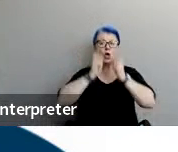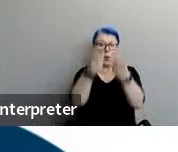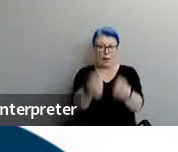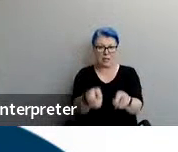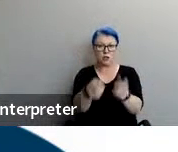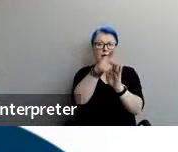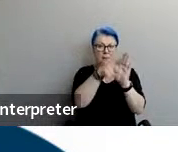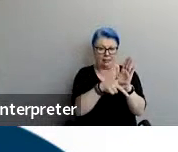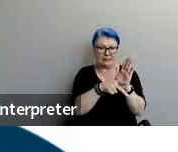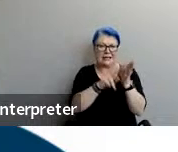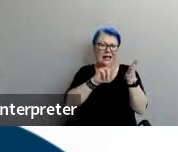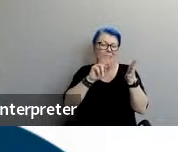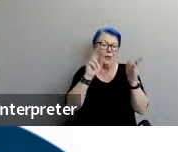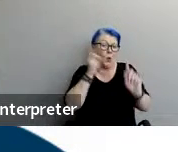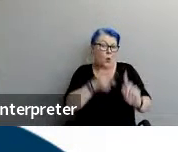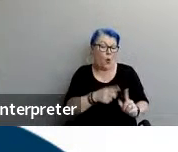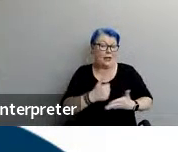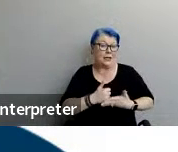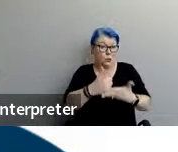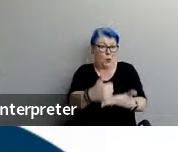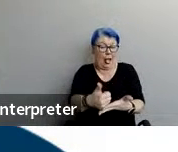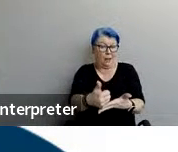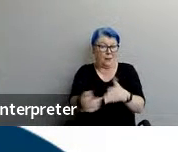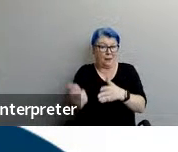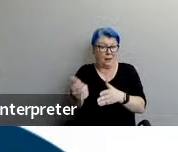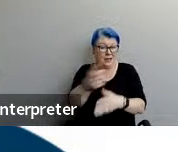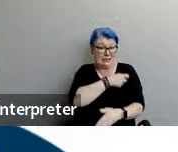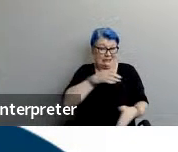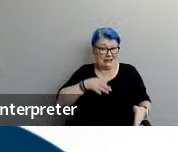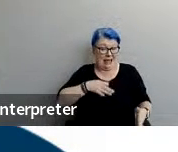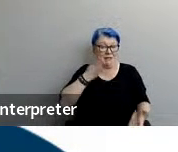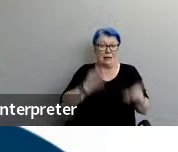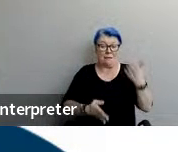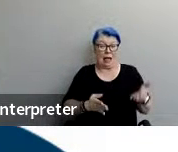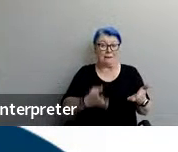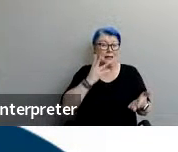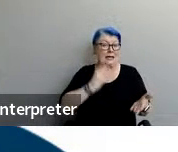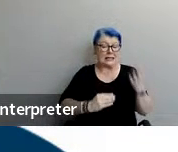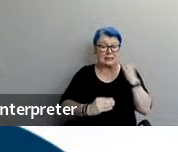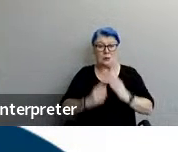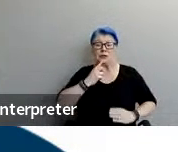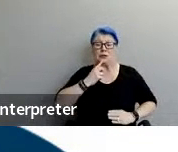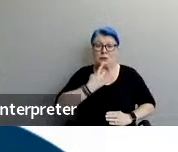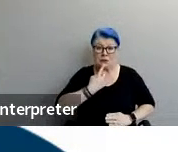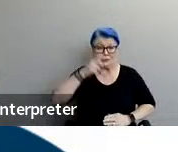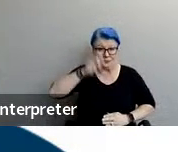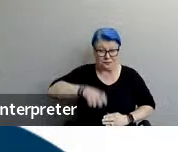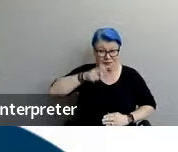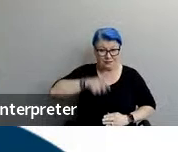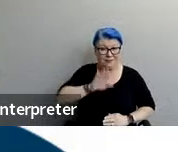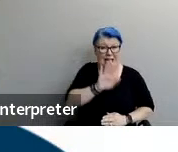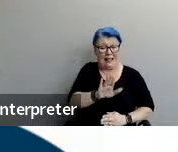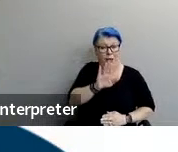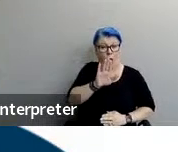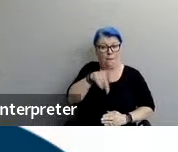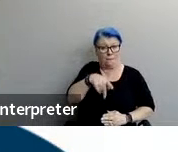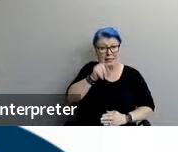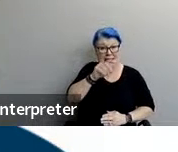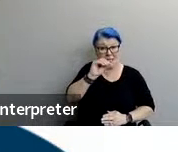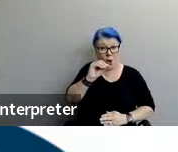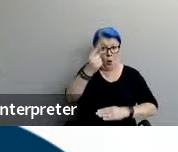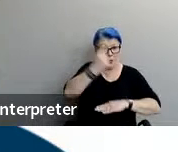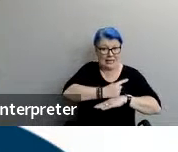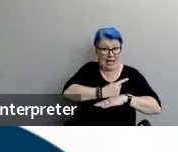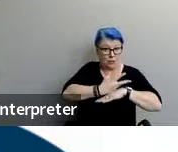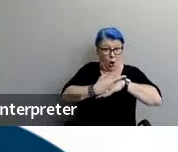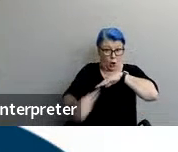are facing a critical medical need, and also are out of PTO days. It would be an